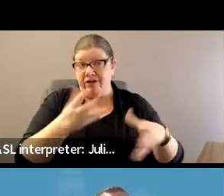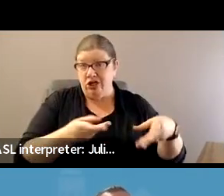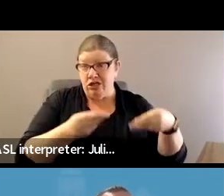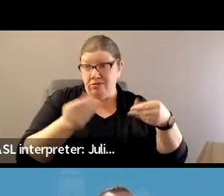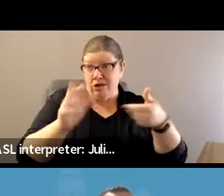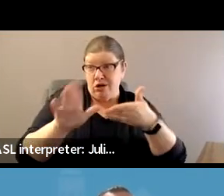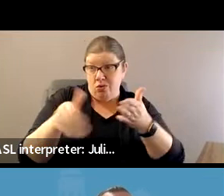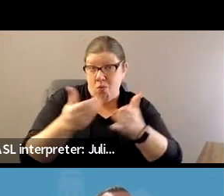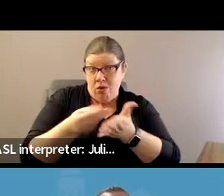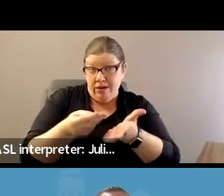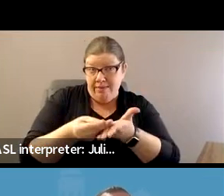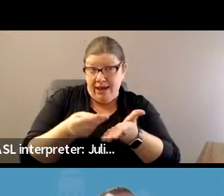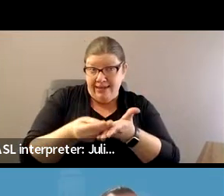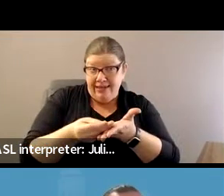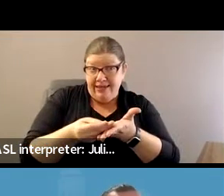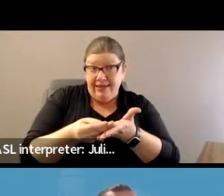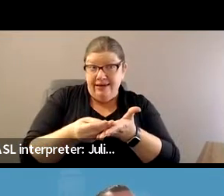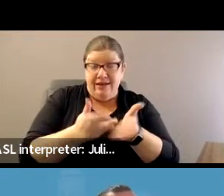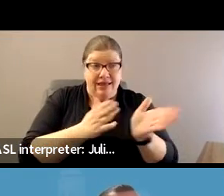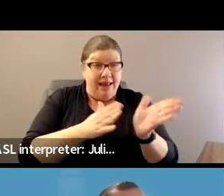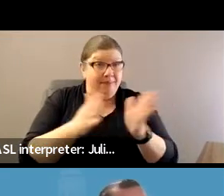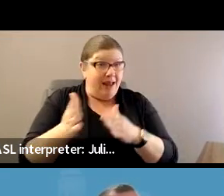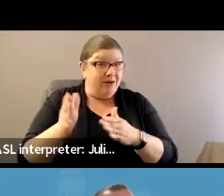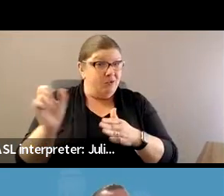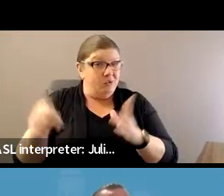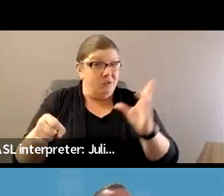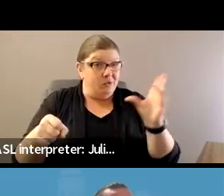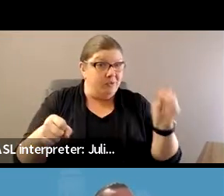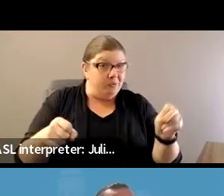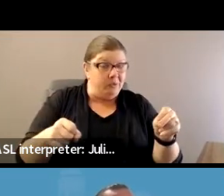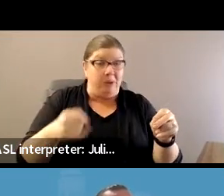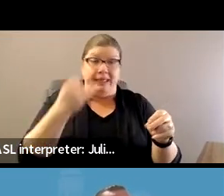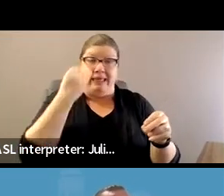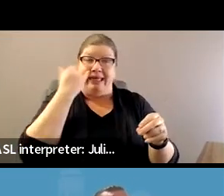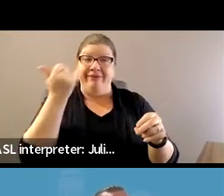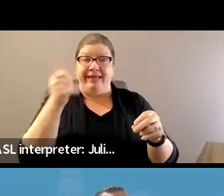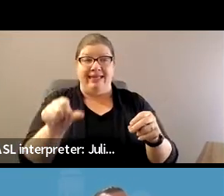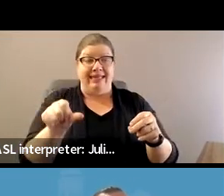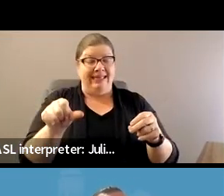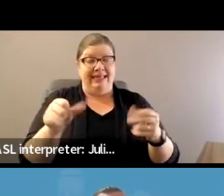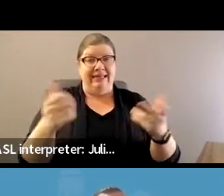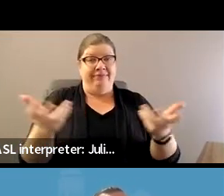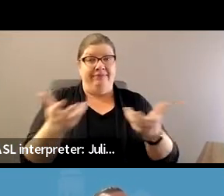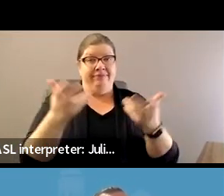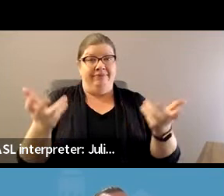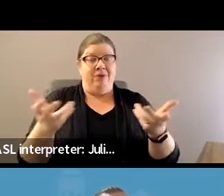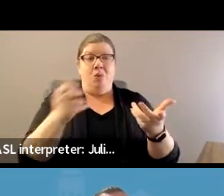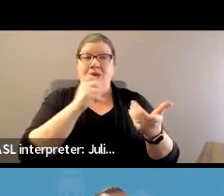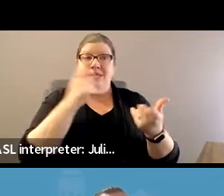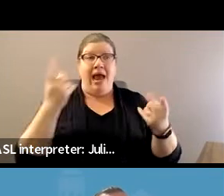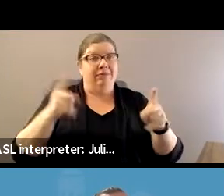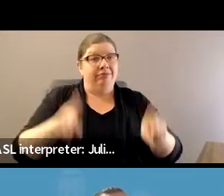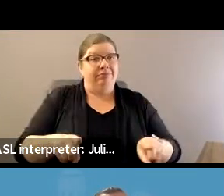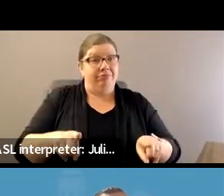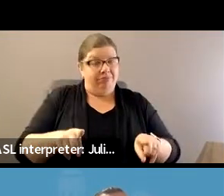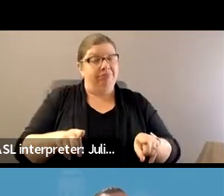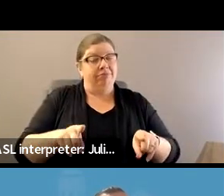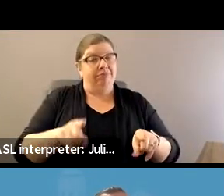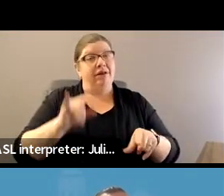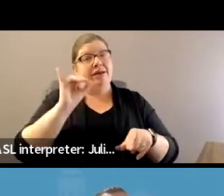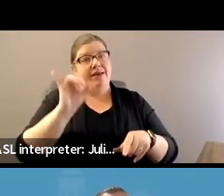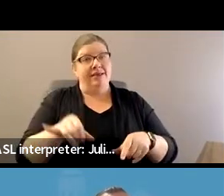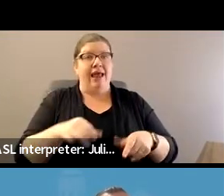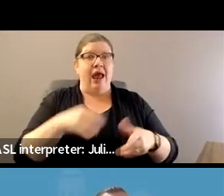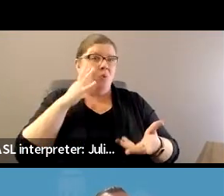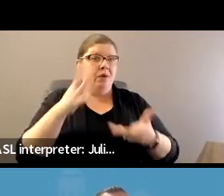money that they had planned to, or if anything will not come to fruition, and then that'll be then